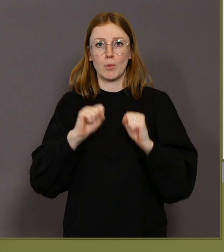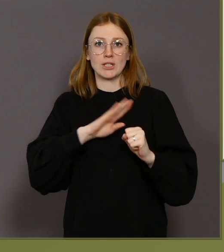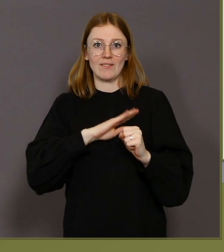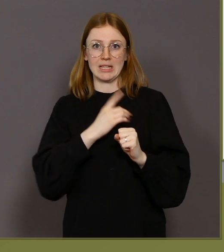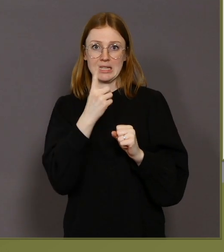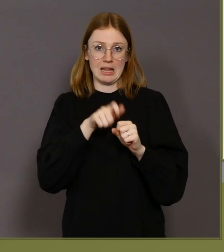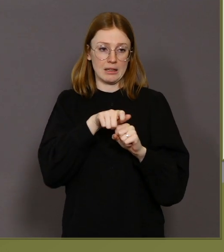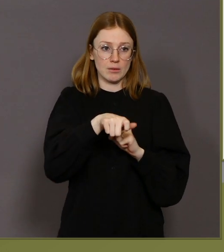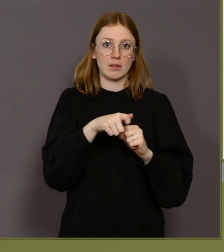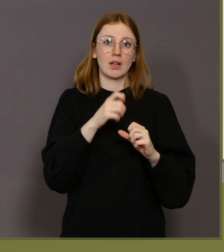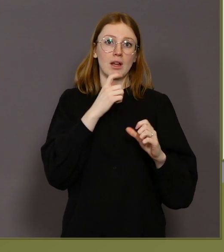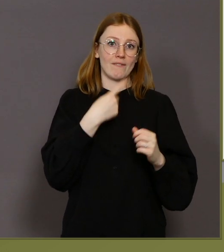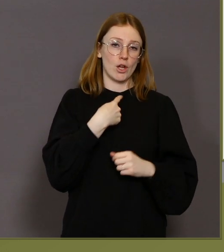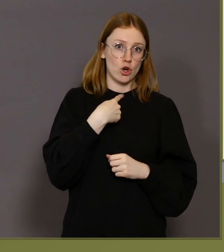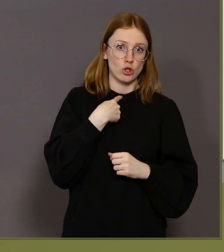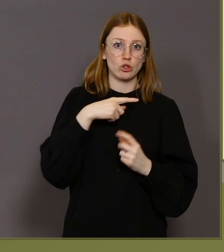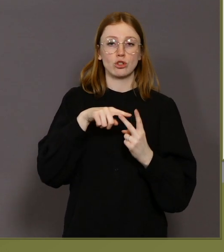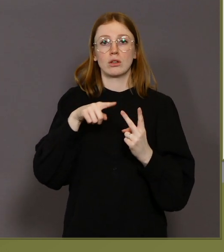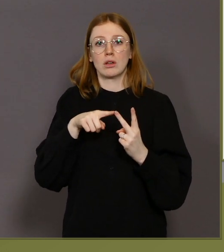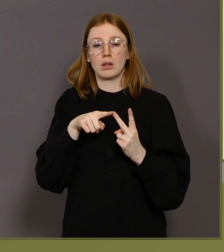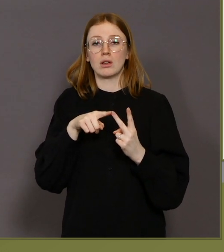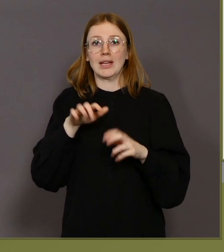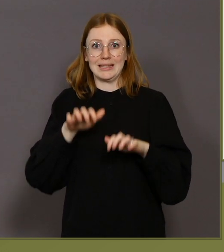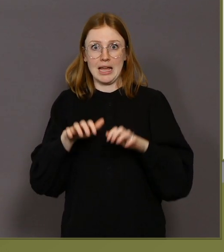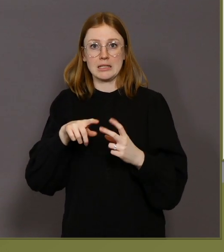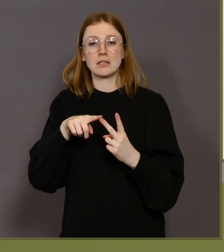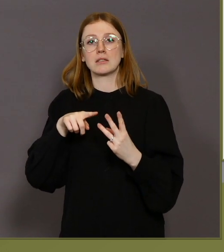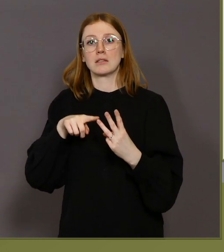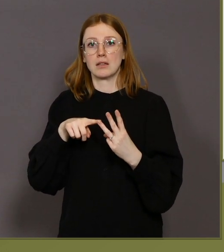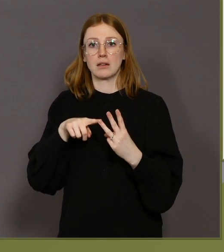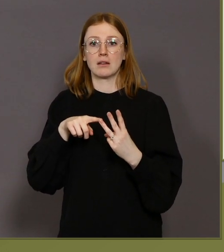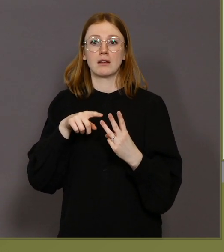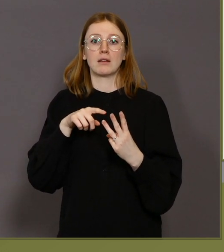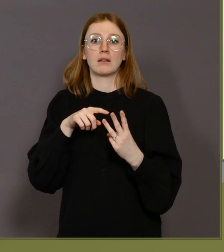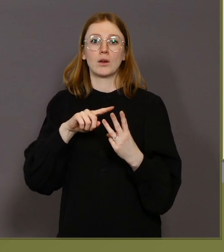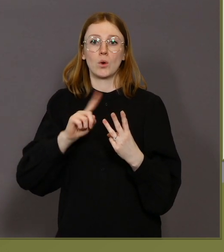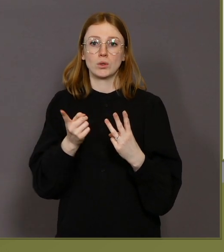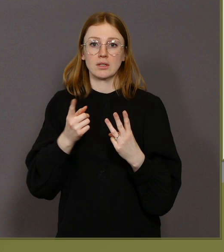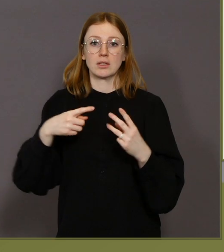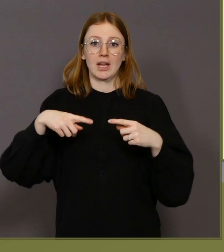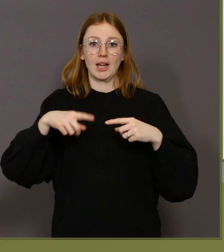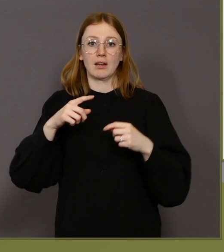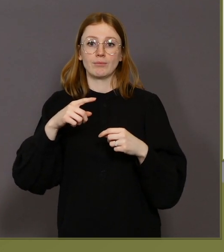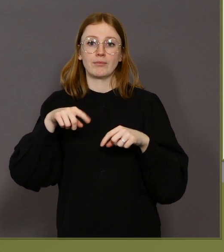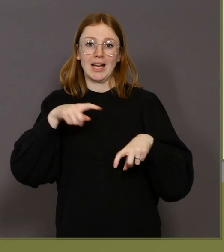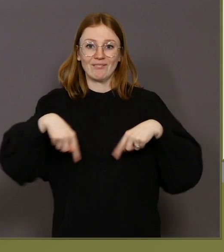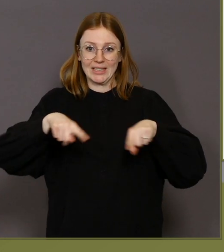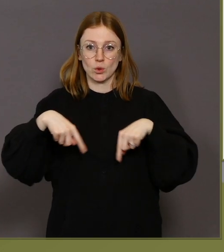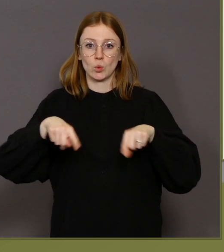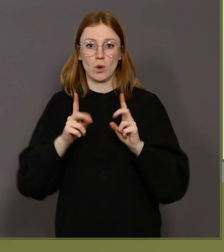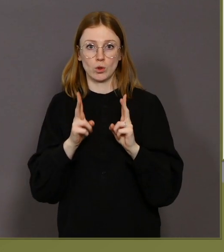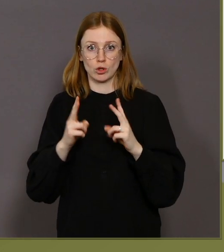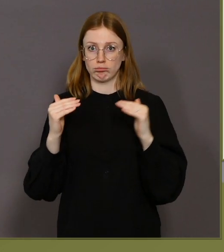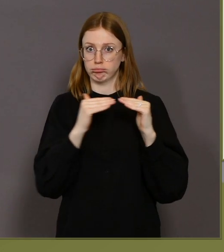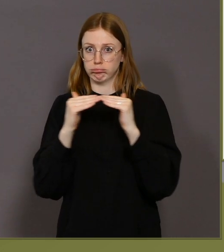a real-time text channel, and a video channel on equal basis, meaning that a person, whatever